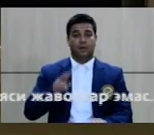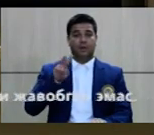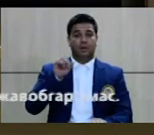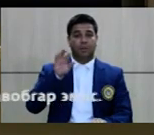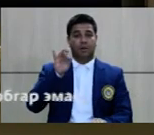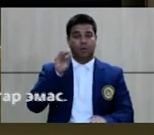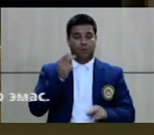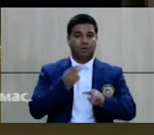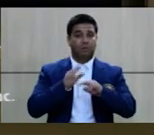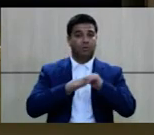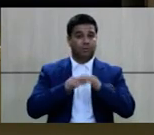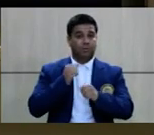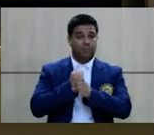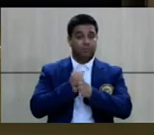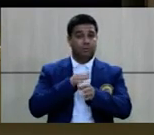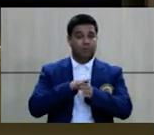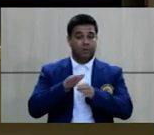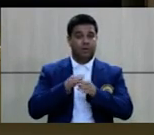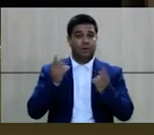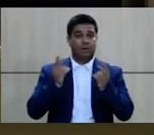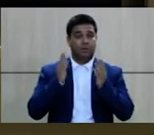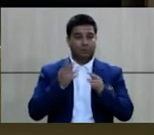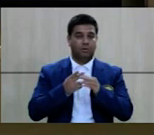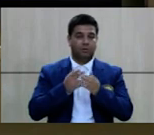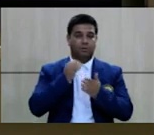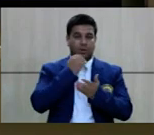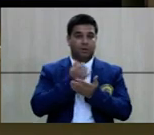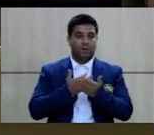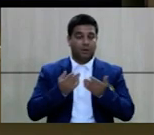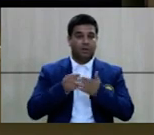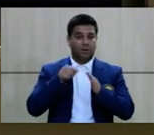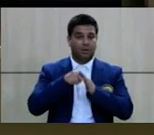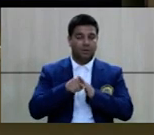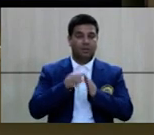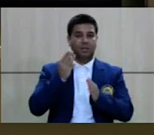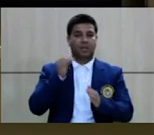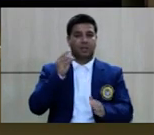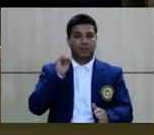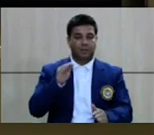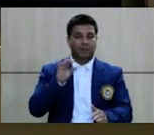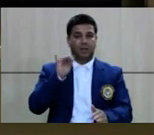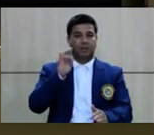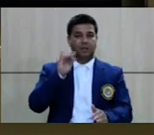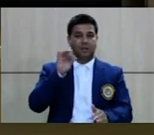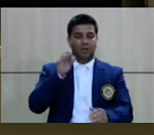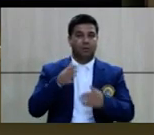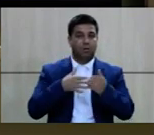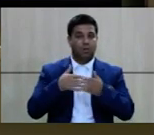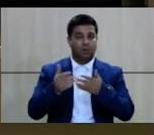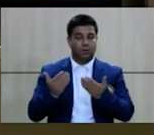Laboratoriya mashg'ulotini bajarish uchun kerakli jihozlar, probirkalar, shtativ, indikator